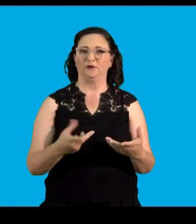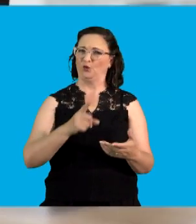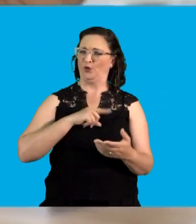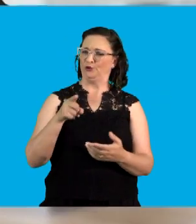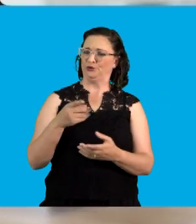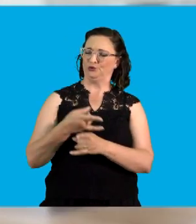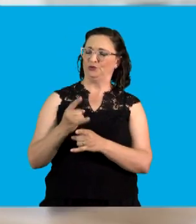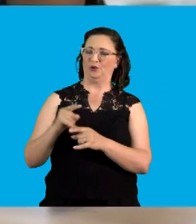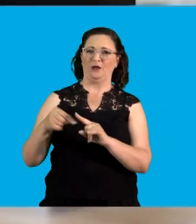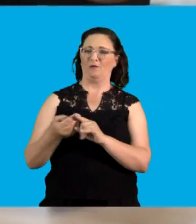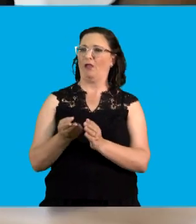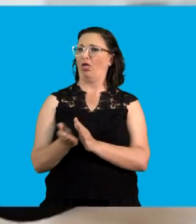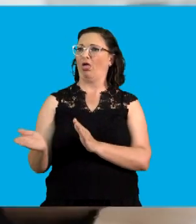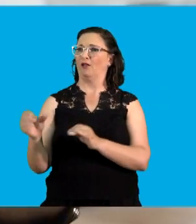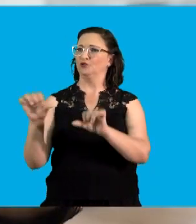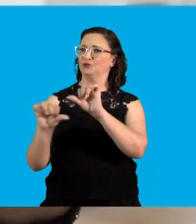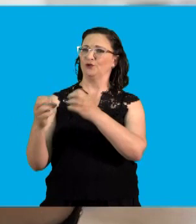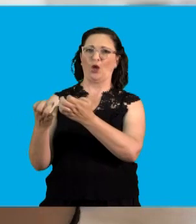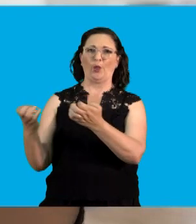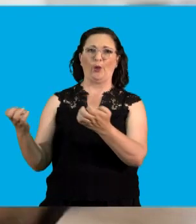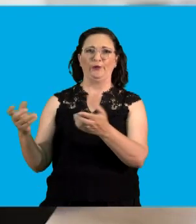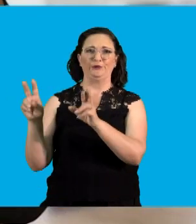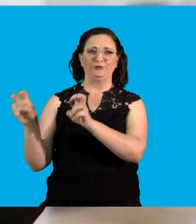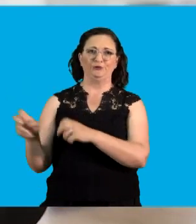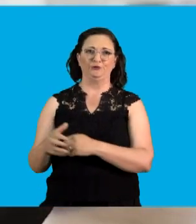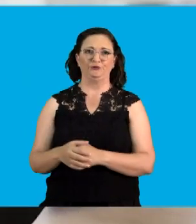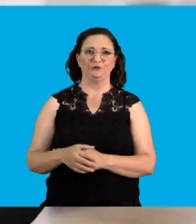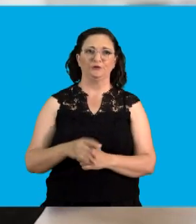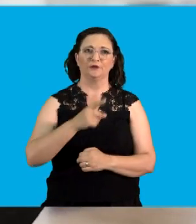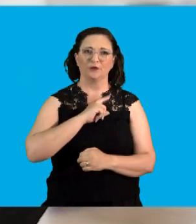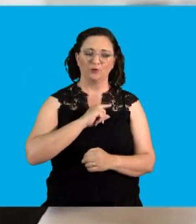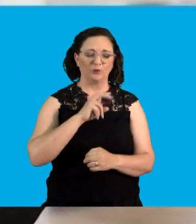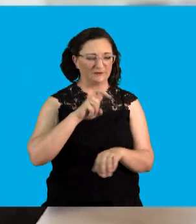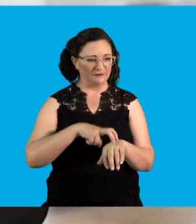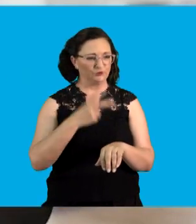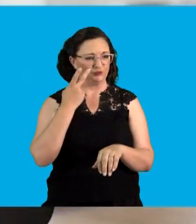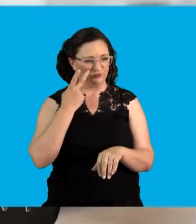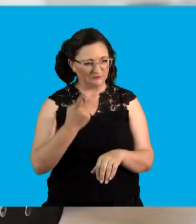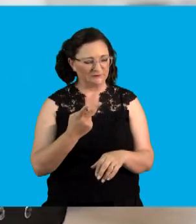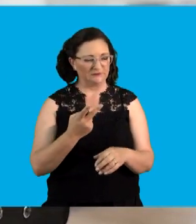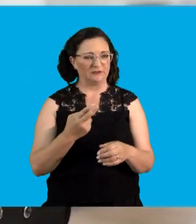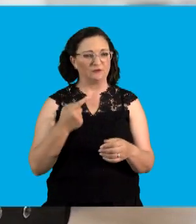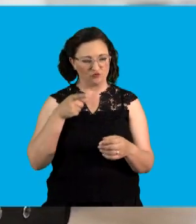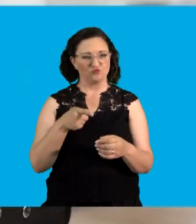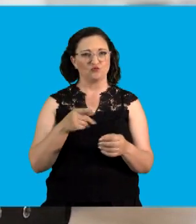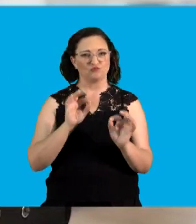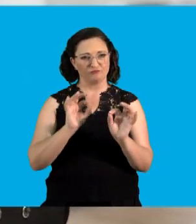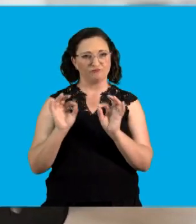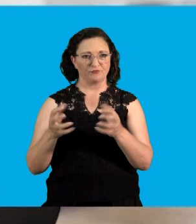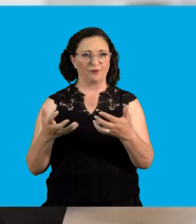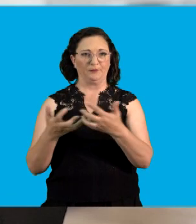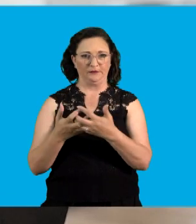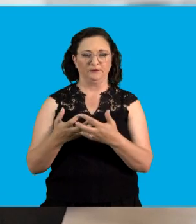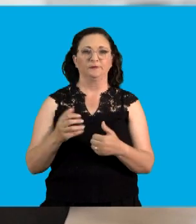now start talking about socioeconomic issues? Do you understand? So once you stick to the question, you are relevant, and then you get in your